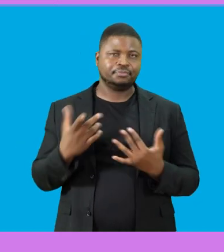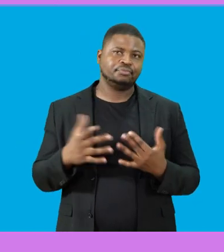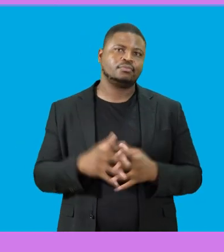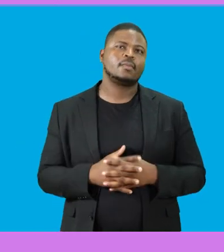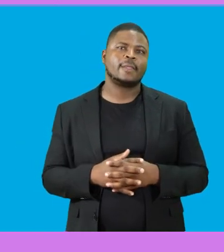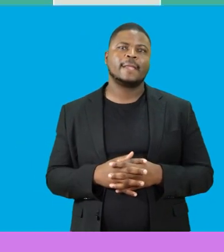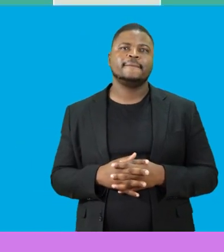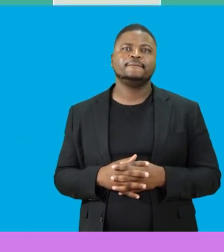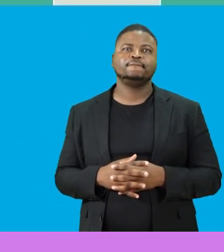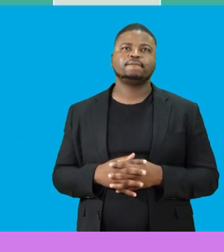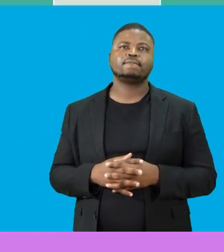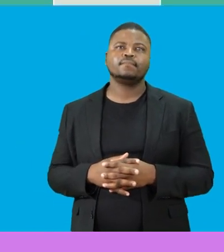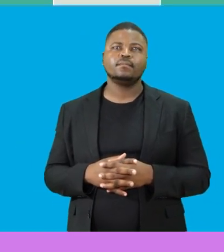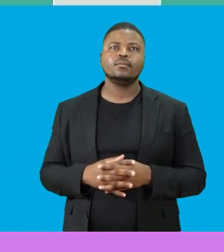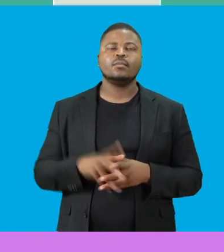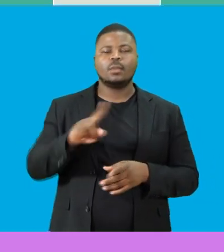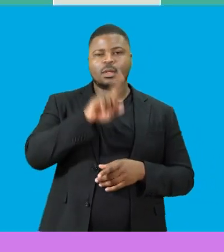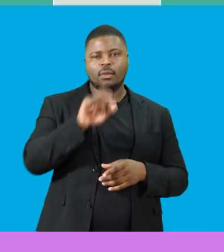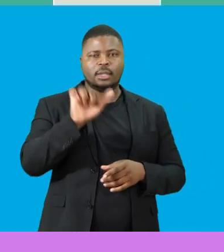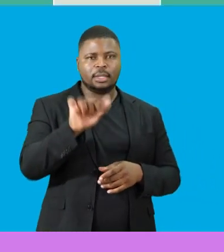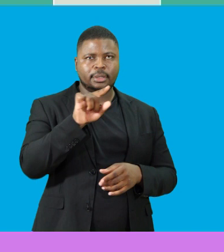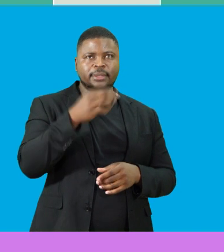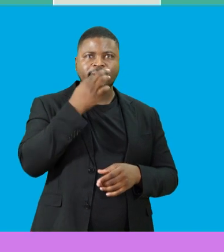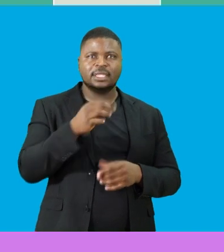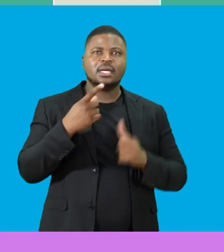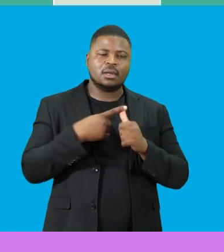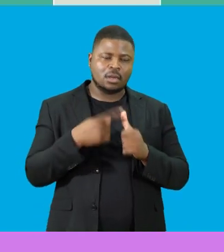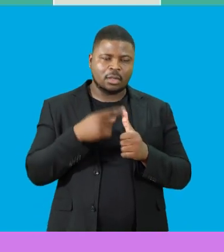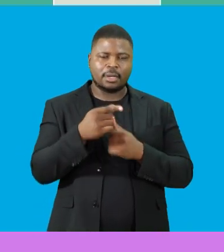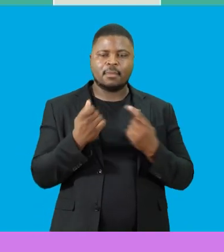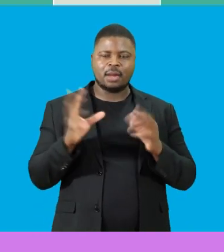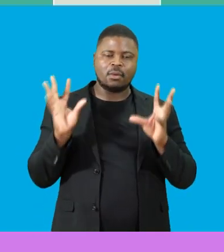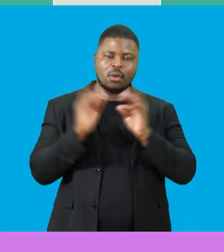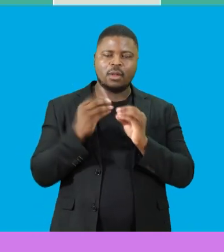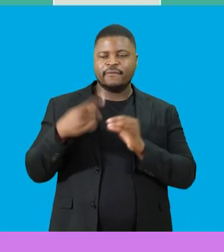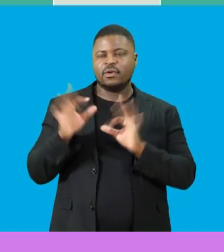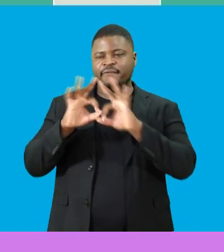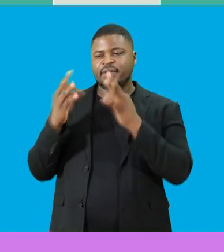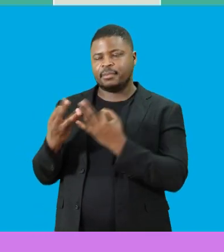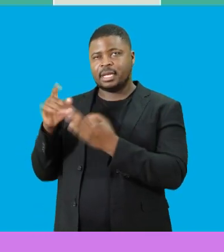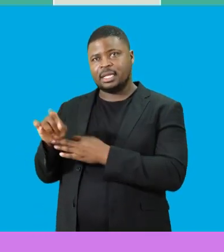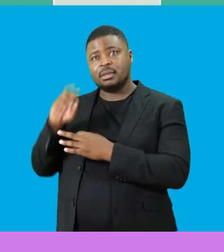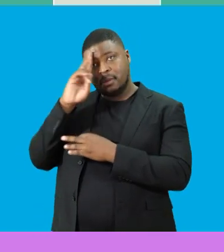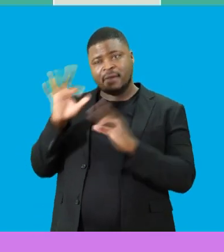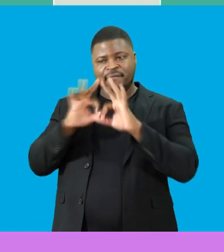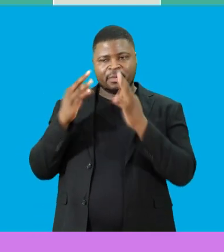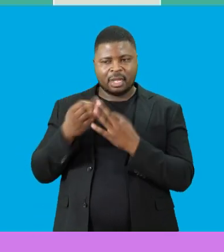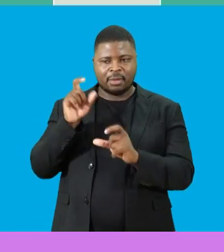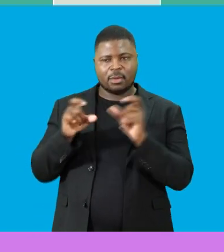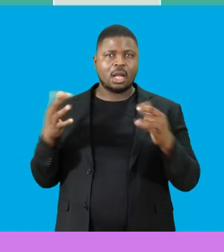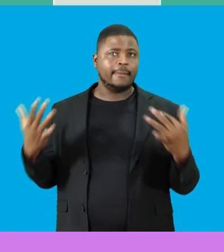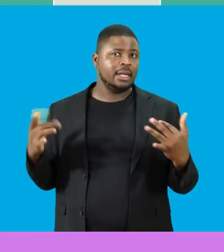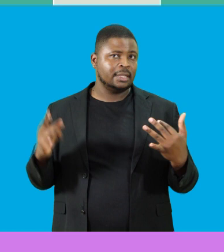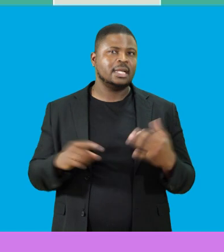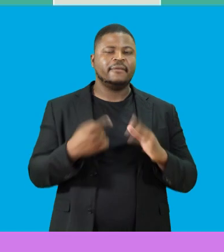we can go to the questions. So the question A says, calculate the total cost for the family. So the family is a family of 5. So